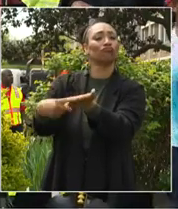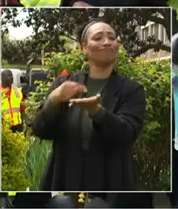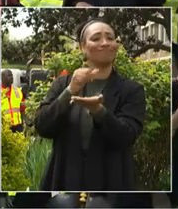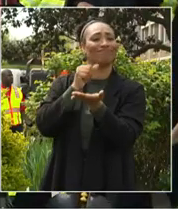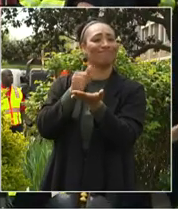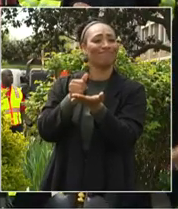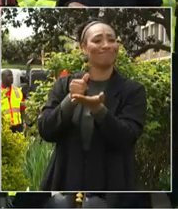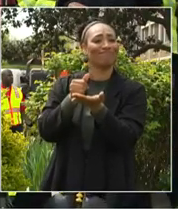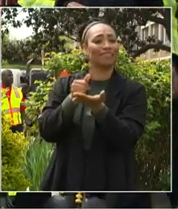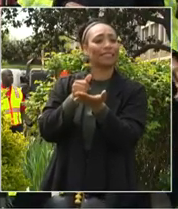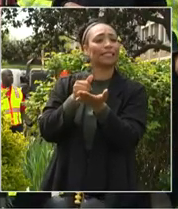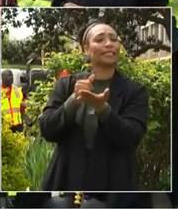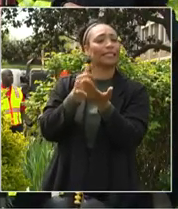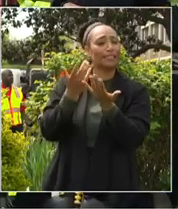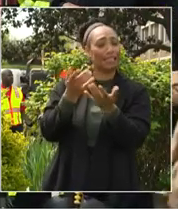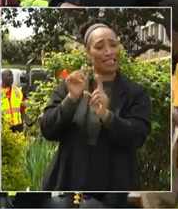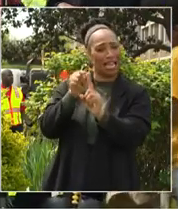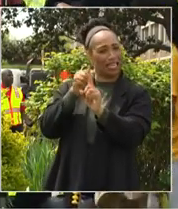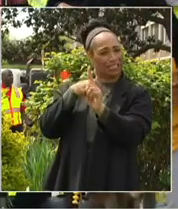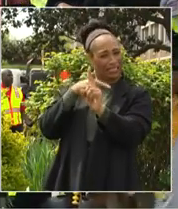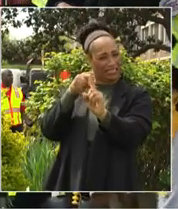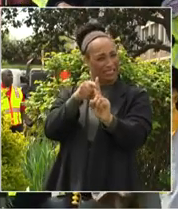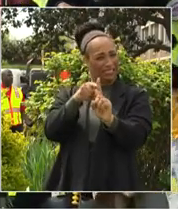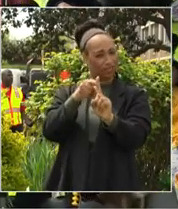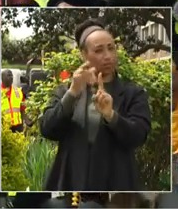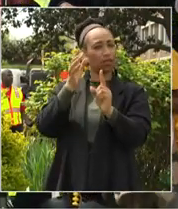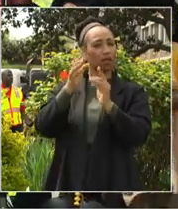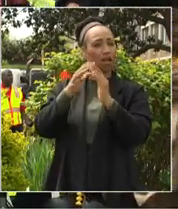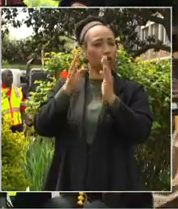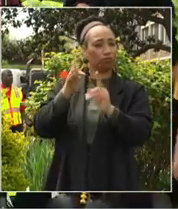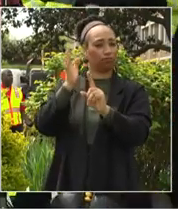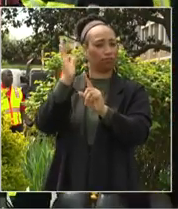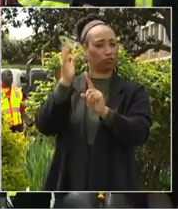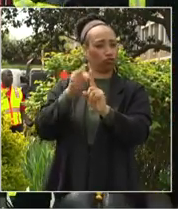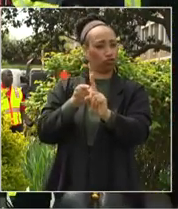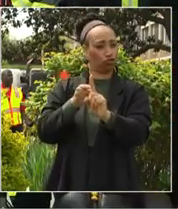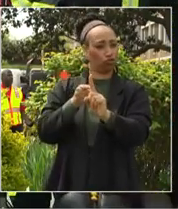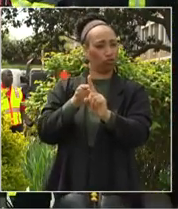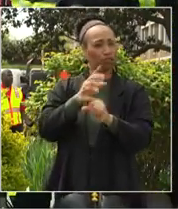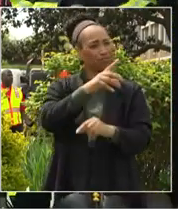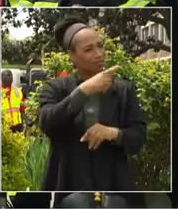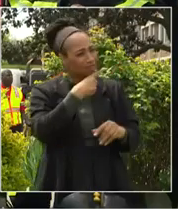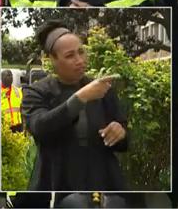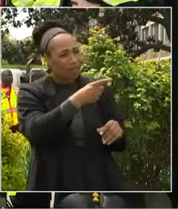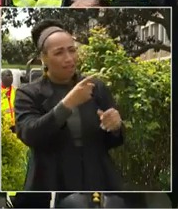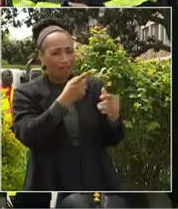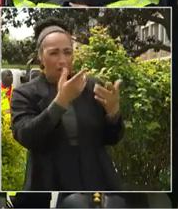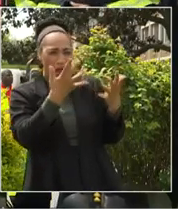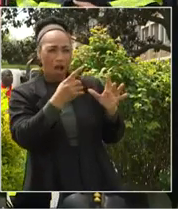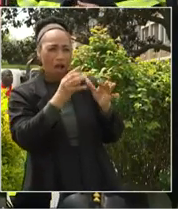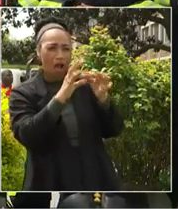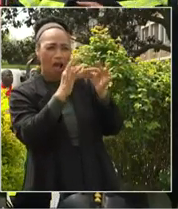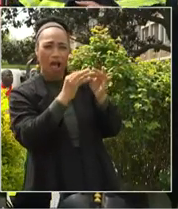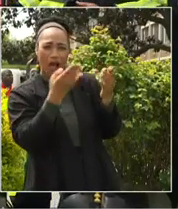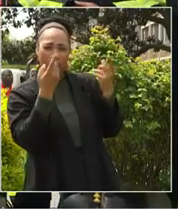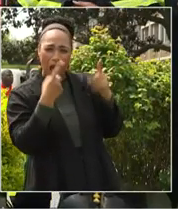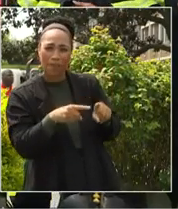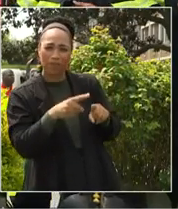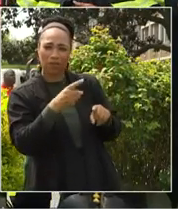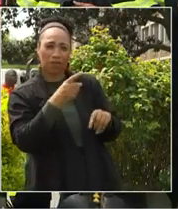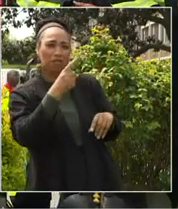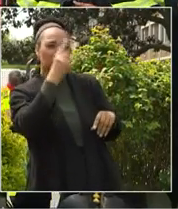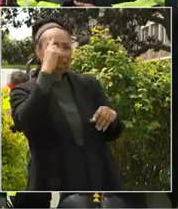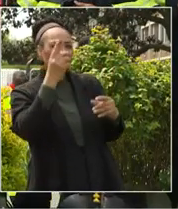Why did you think it would happen already? You indicated that you thought that this would have already happened. Why did you think that? Oh, I thought that